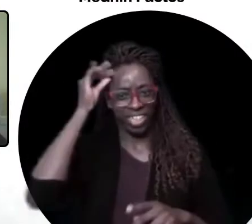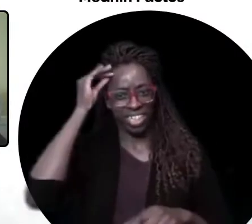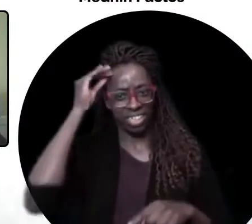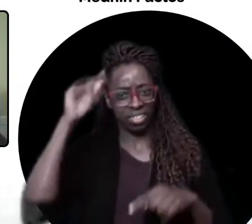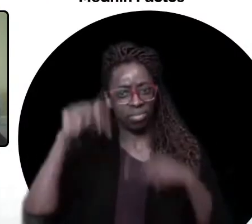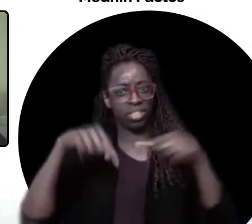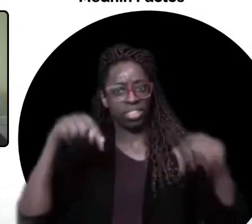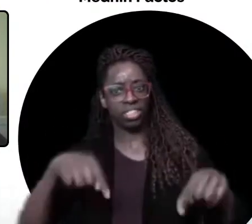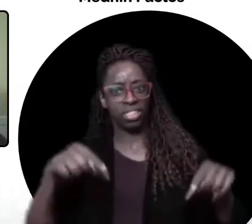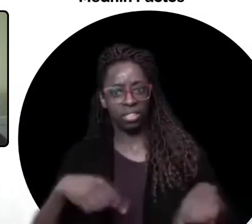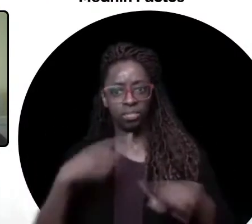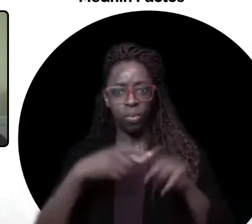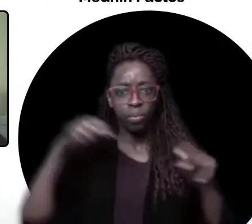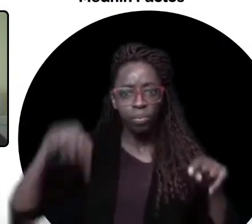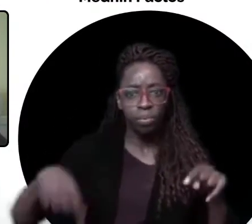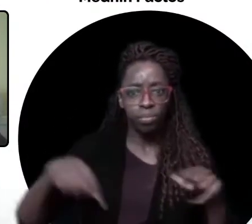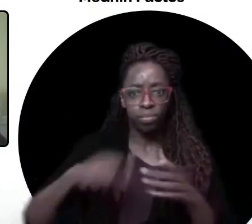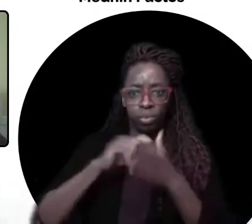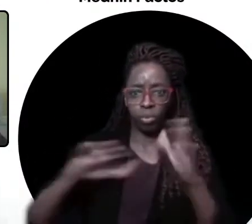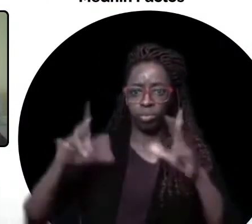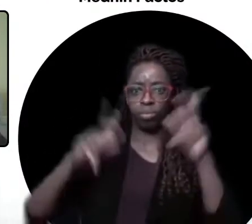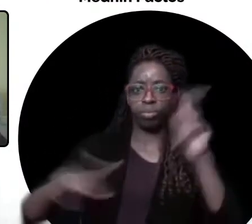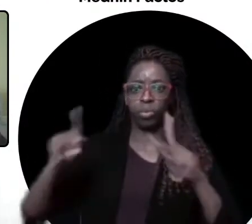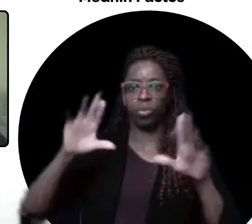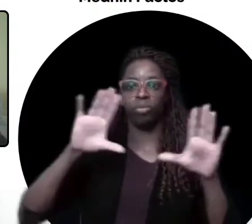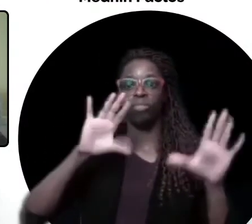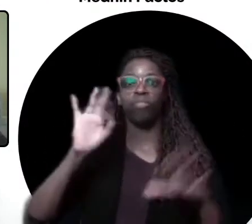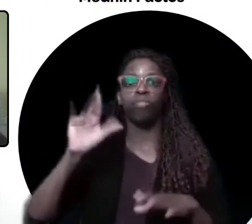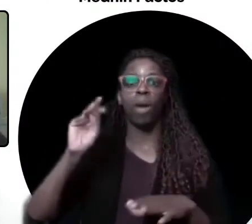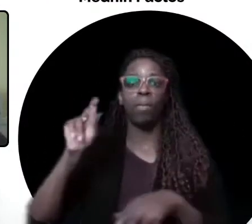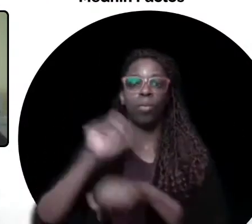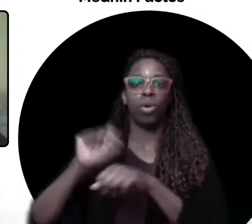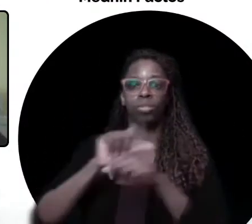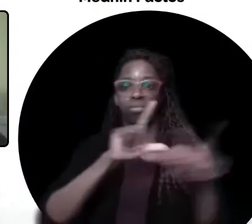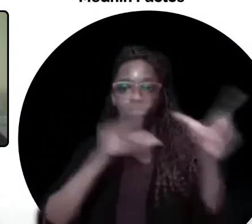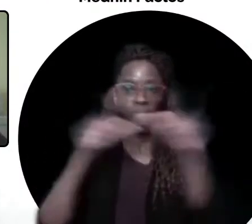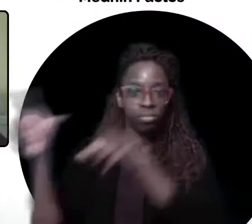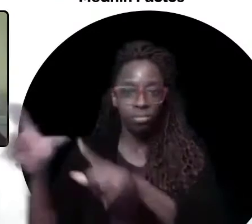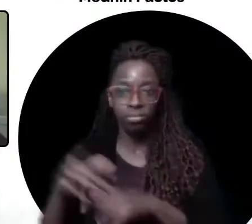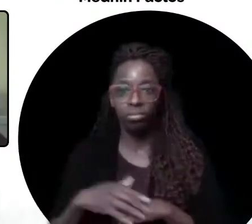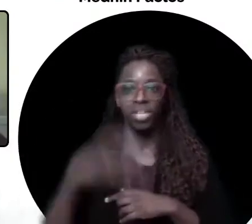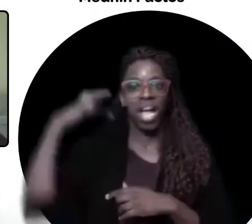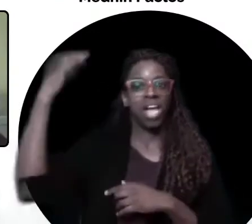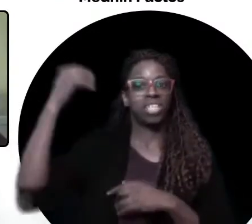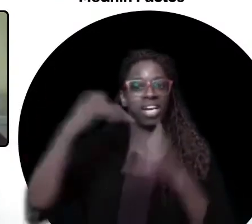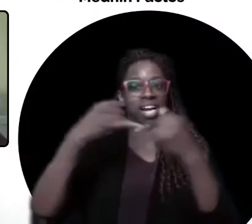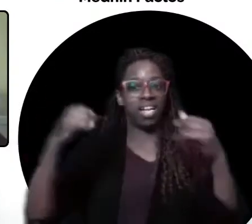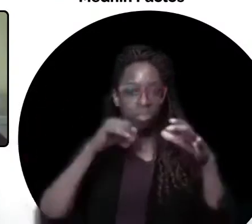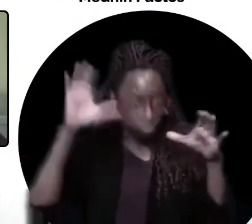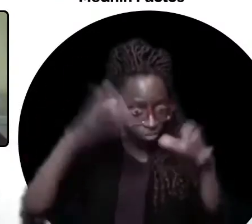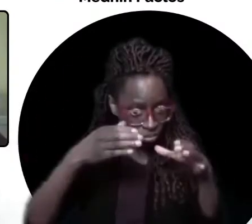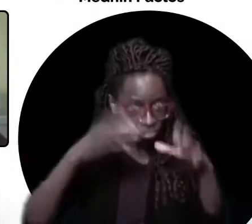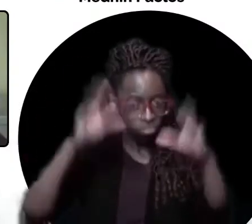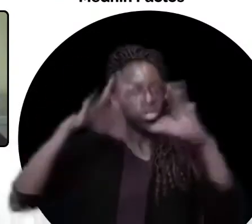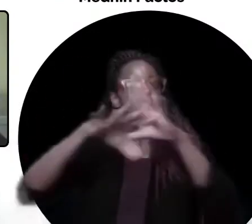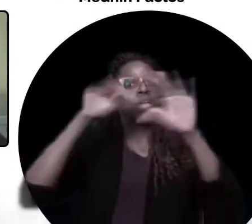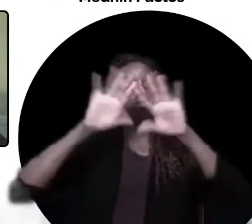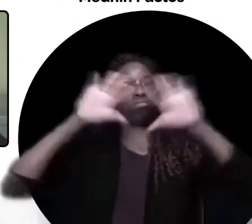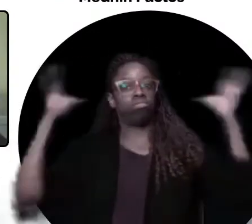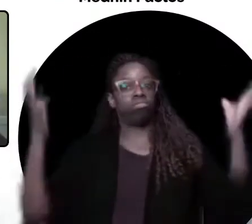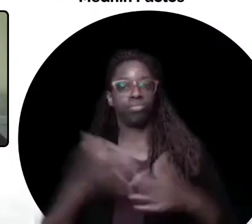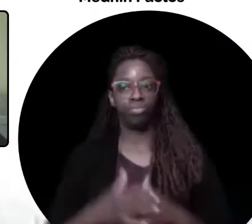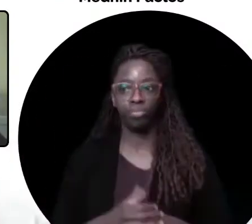wrote a book now 20 years ago, which is a textbook on community policy and just all the examples of when regular people